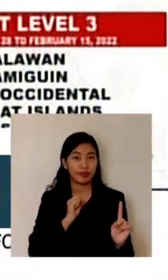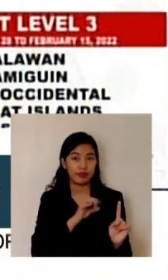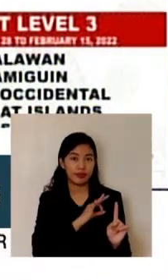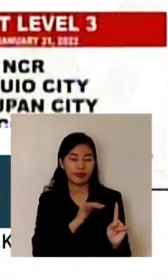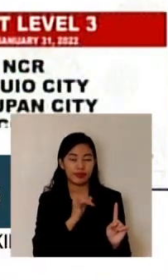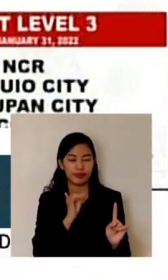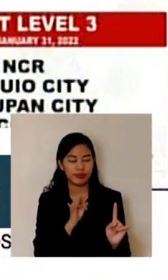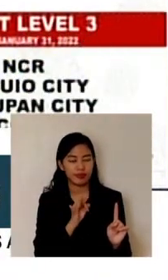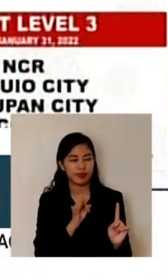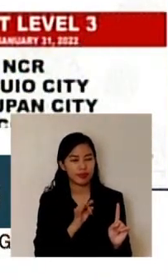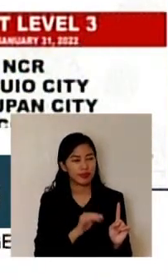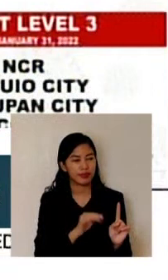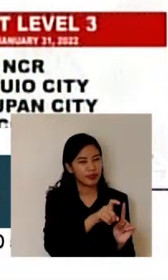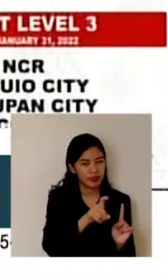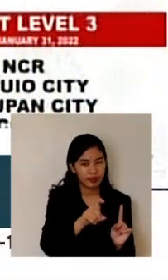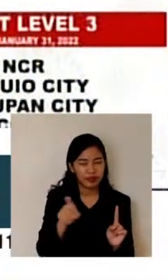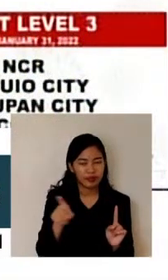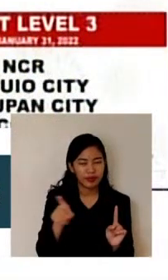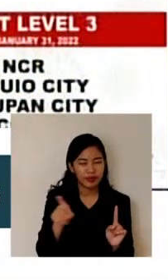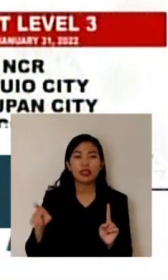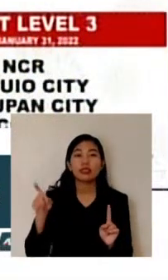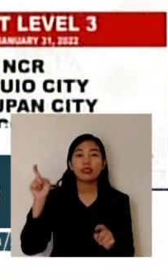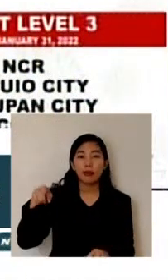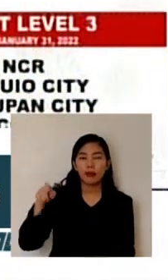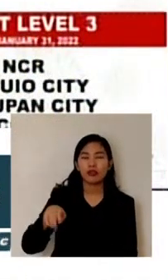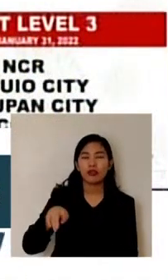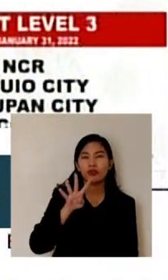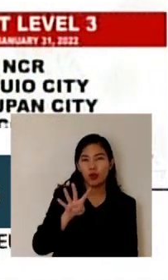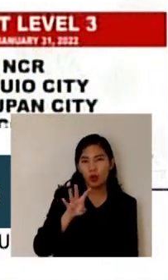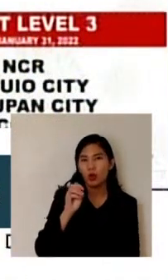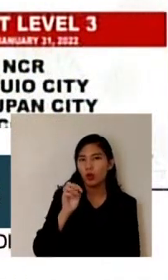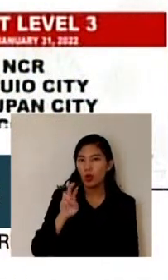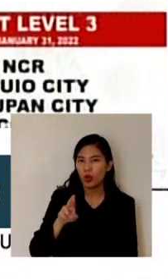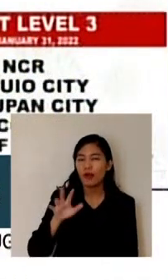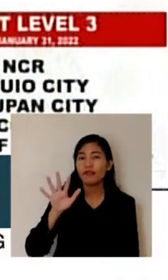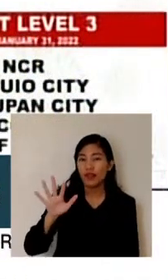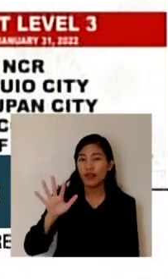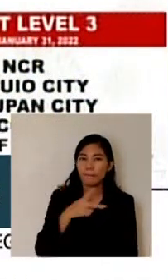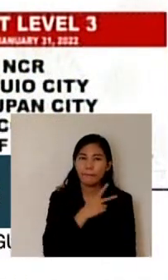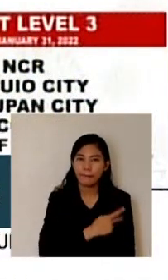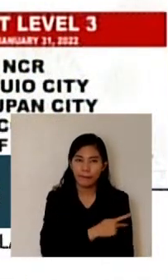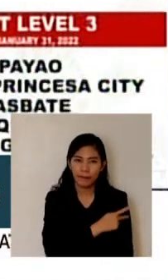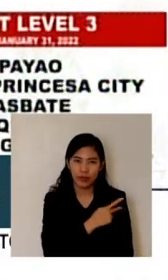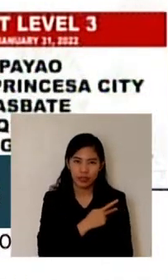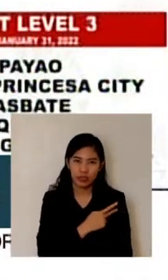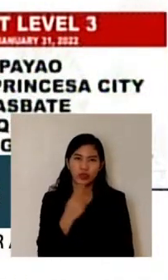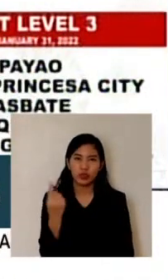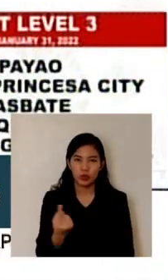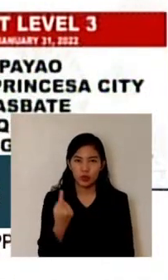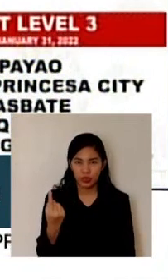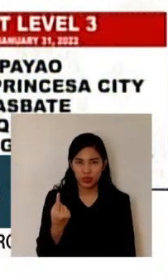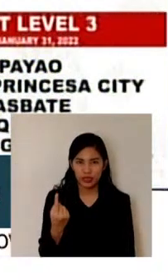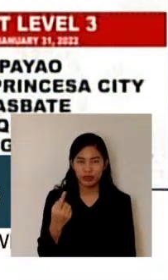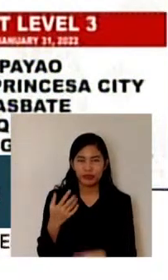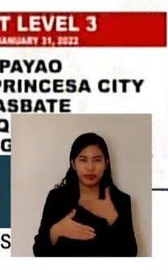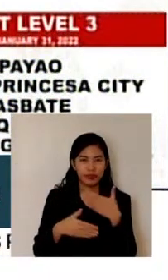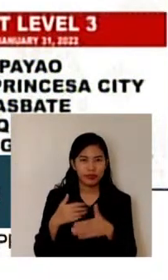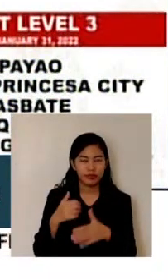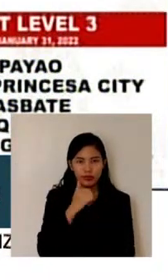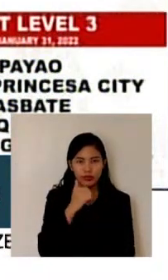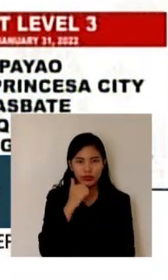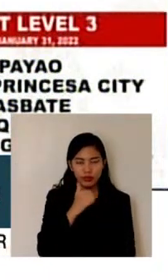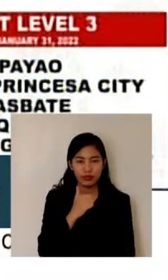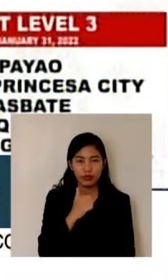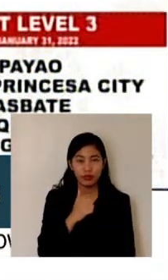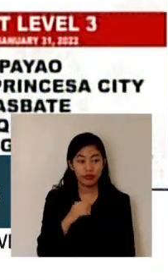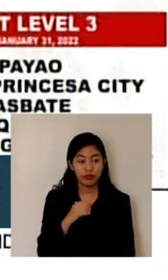contact tracing, dapat mga 4 or 5 patients lang ang pwede niyang i-process every day. And can you just imagine